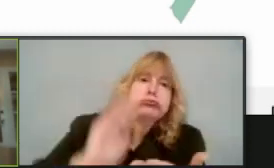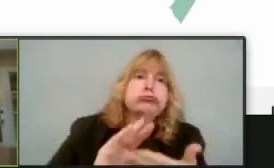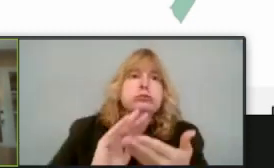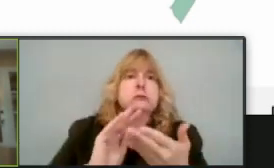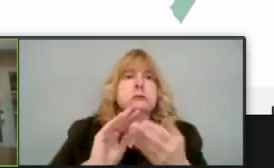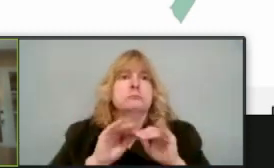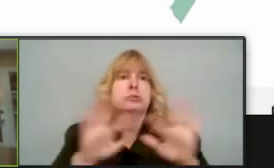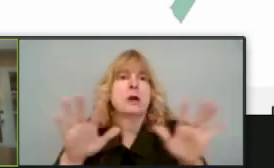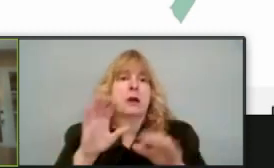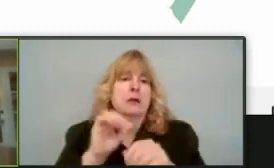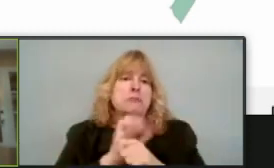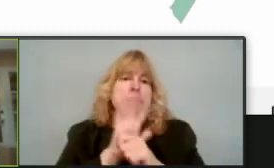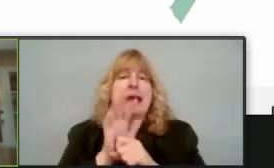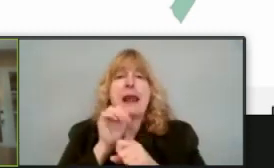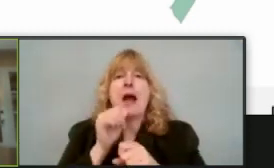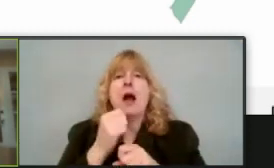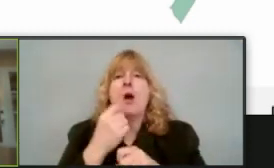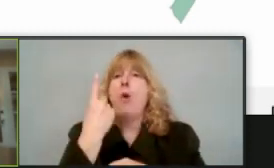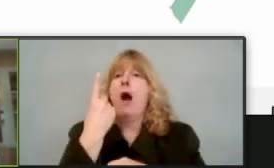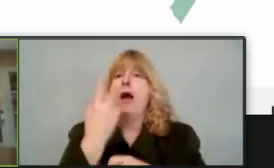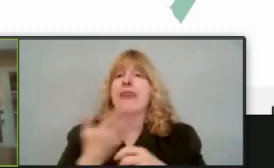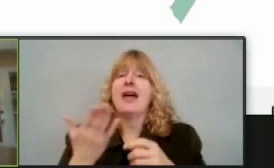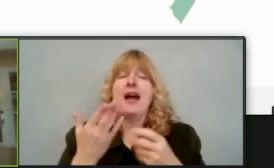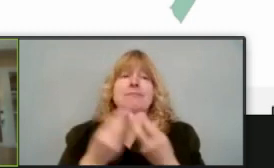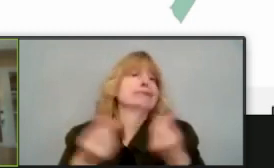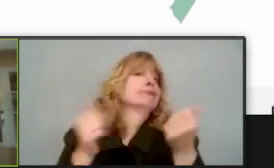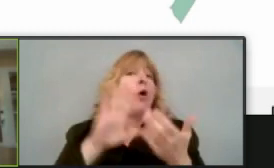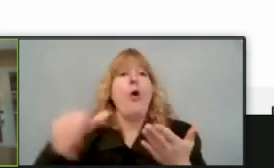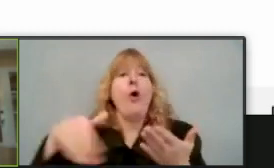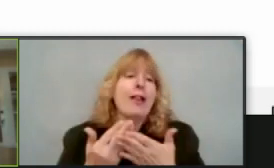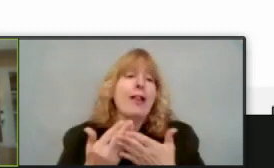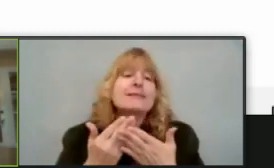a one-shot wonder, unfortunately. Next slide, please.